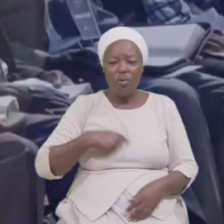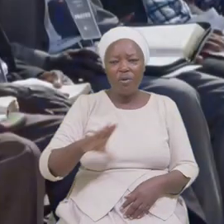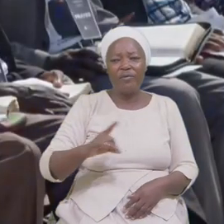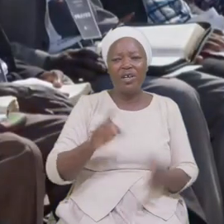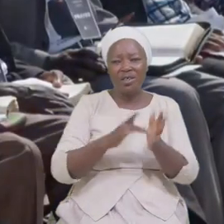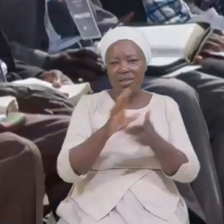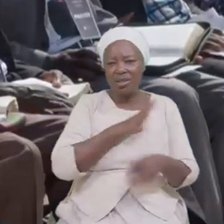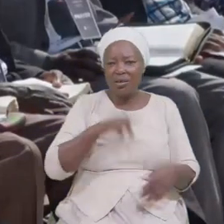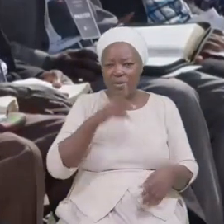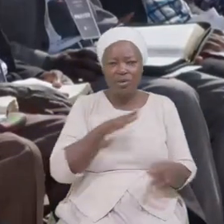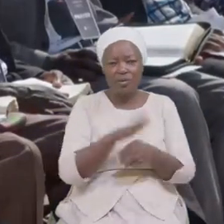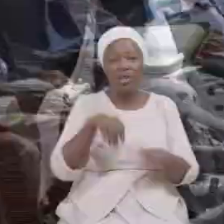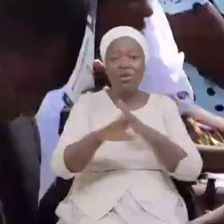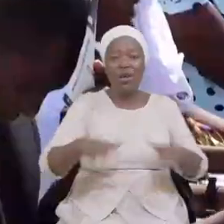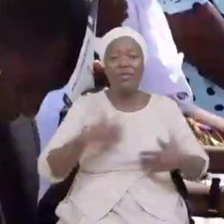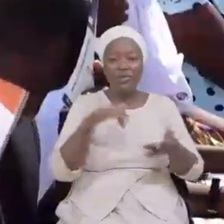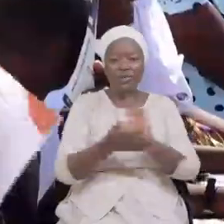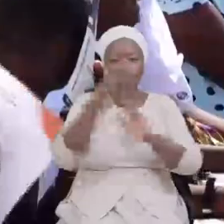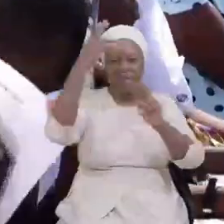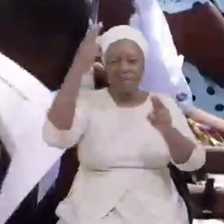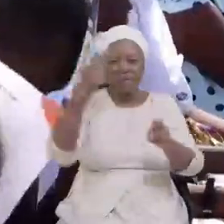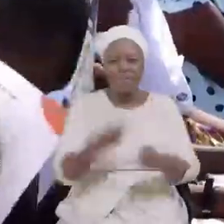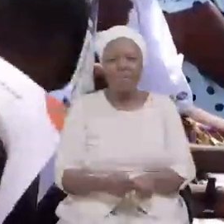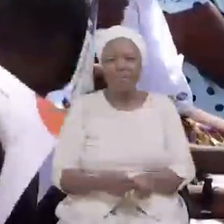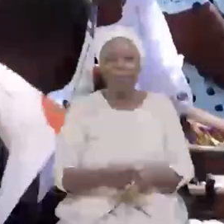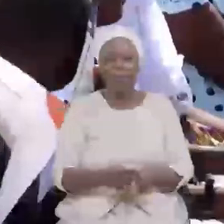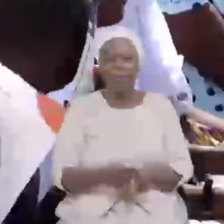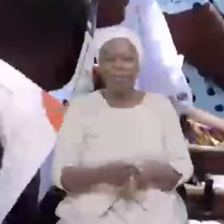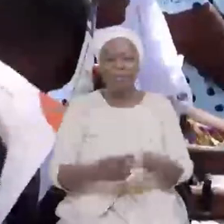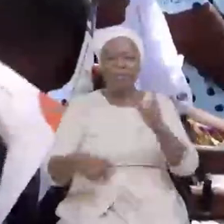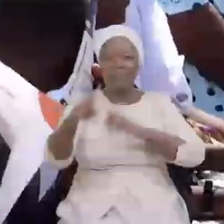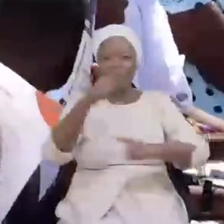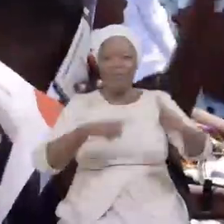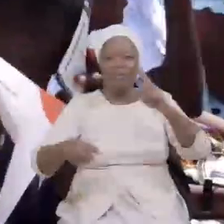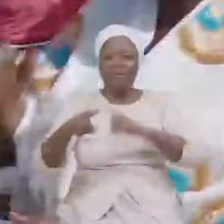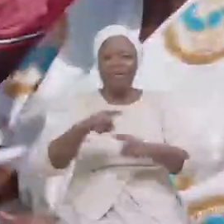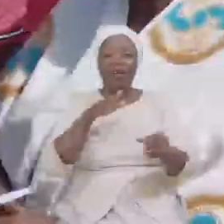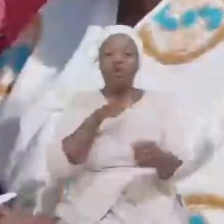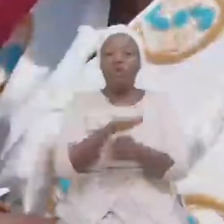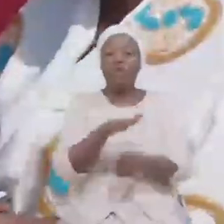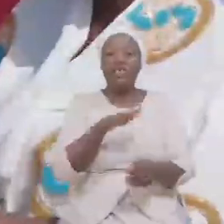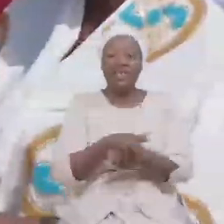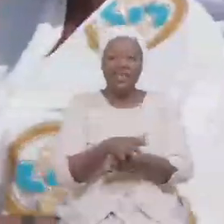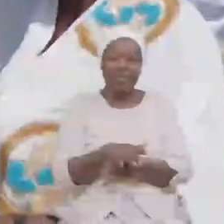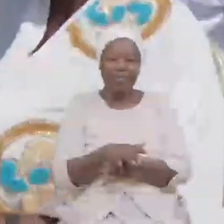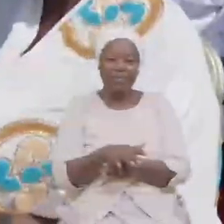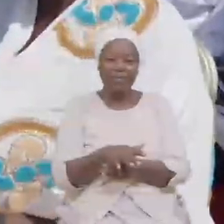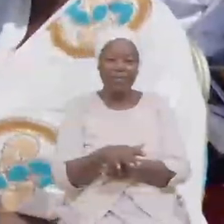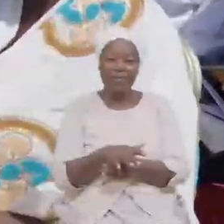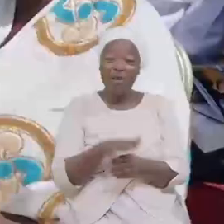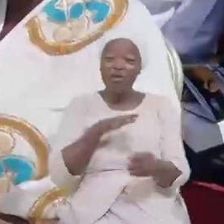sufficient to your life in Jesus' name. Amen. Somebody shout sufficient. Sufficient. No lack in your